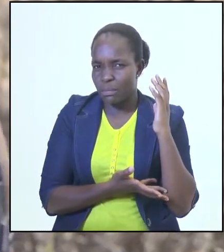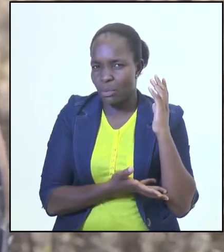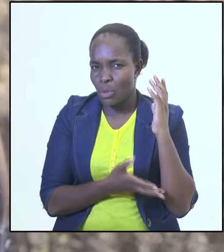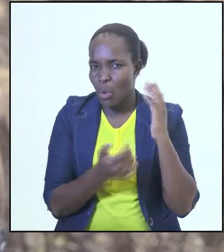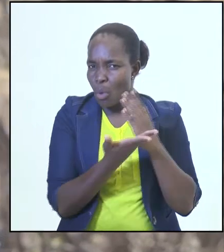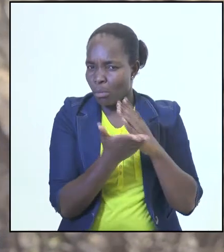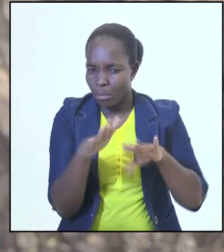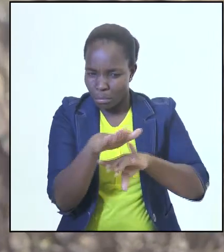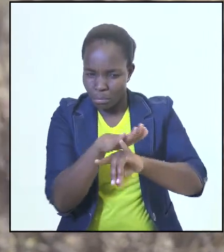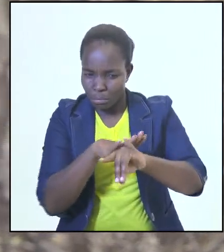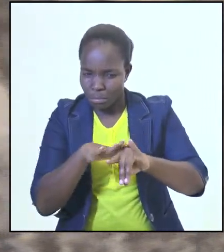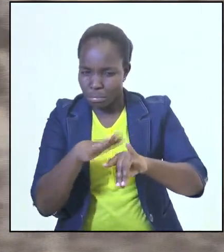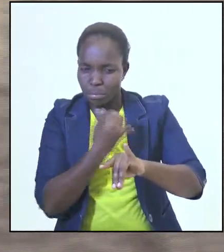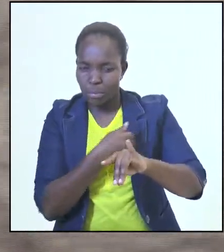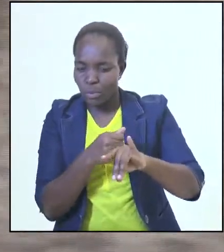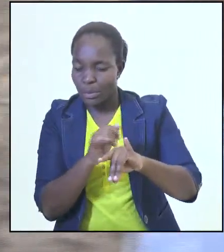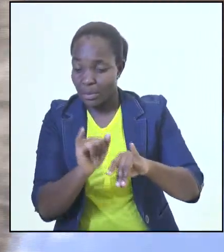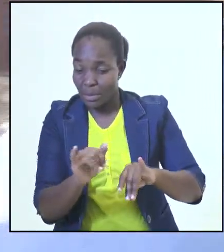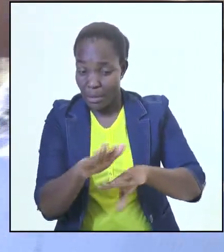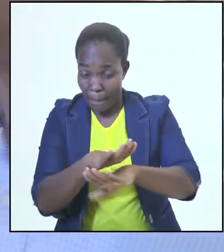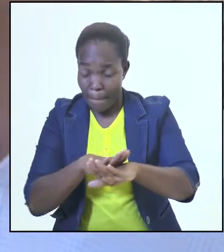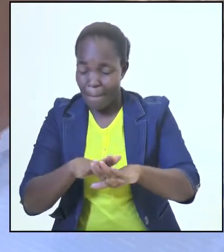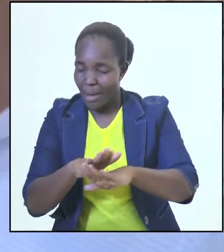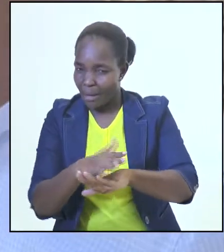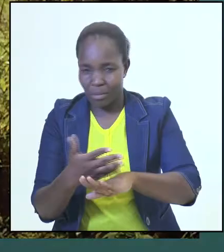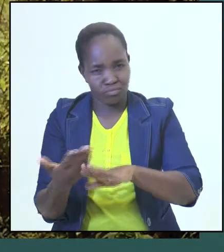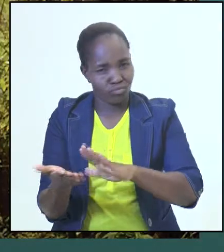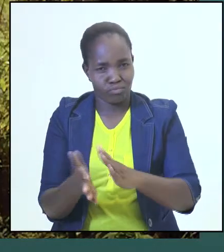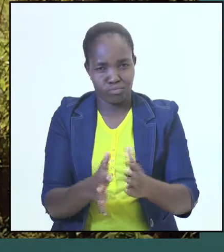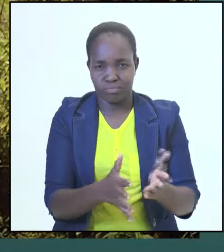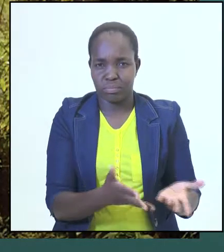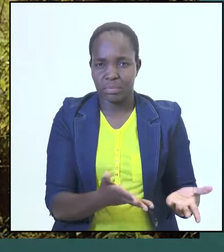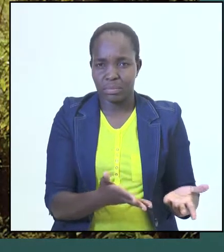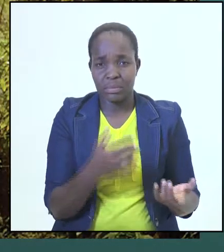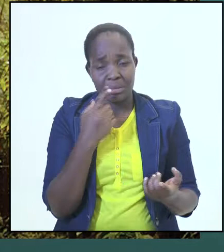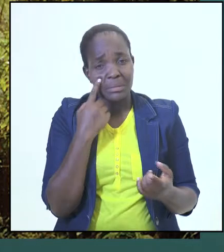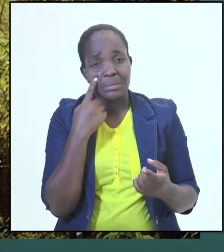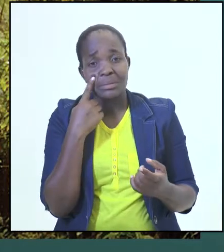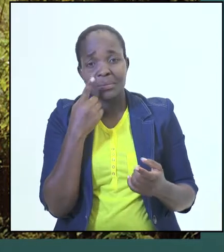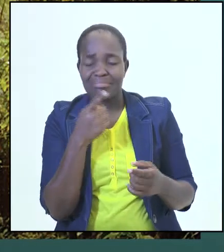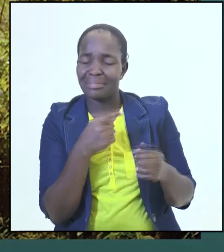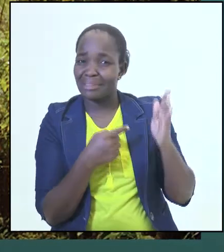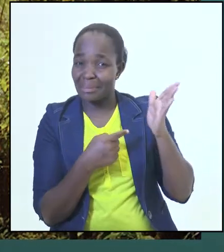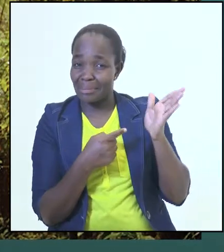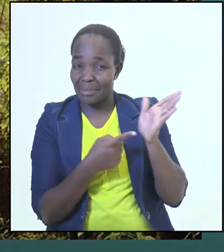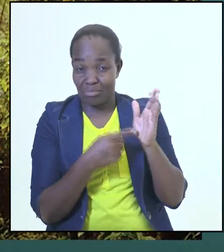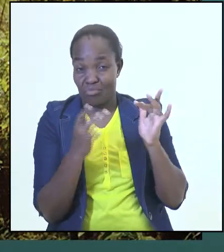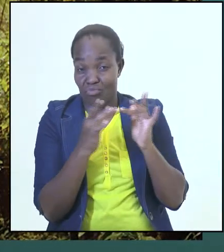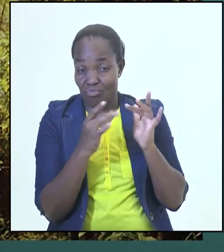the organisms that live in that environment? You're right, Mervyn. Just look at this disturbing picture found on the